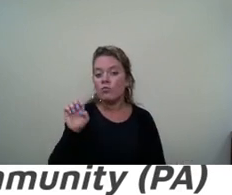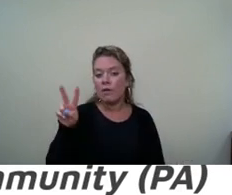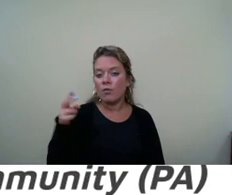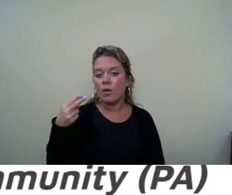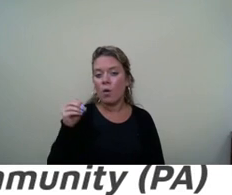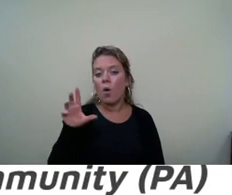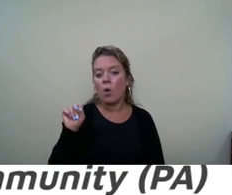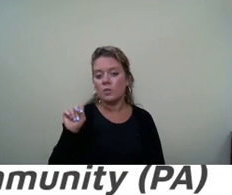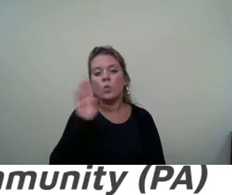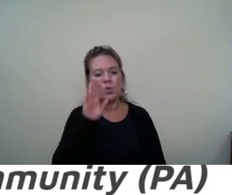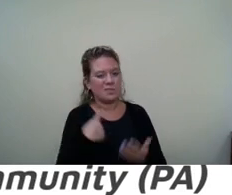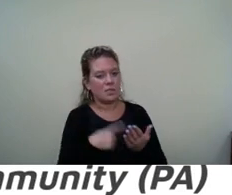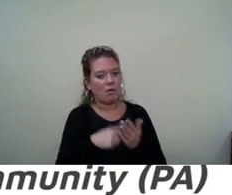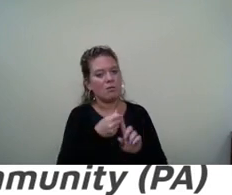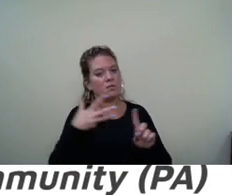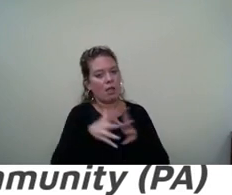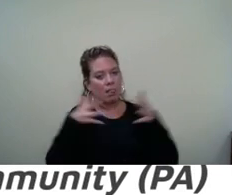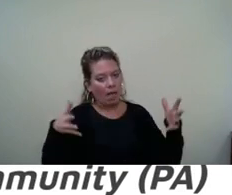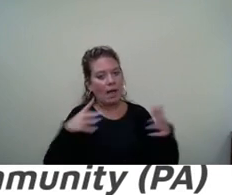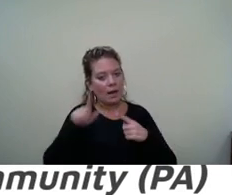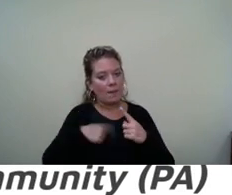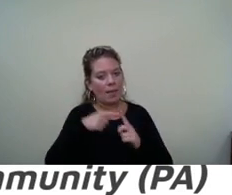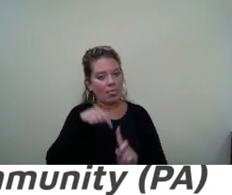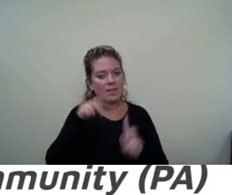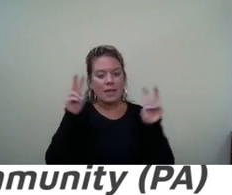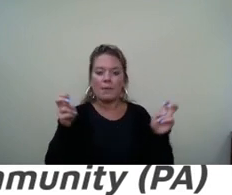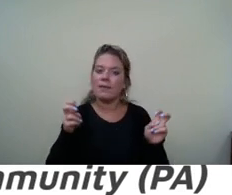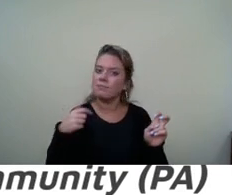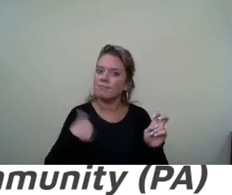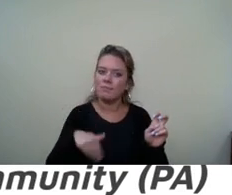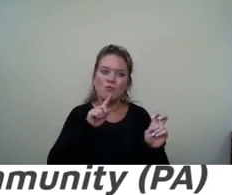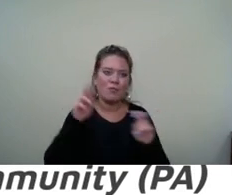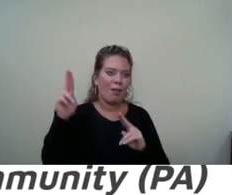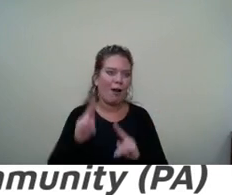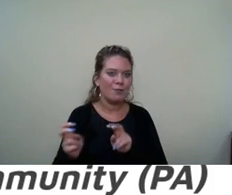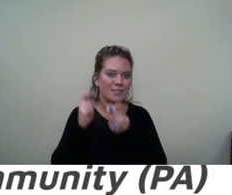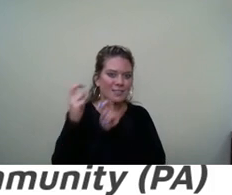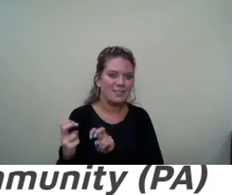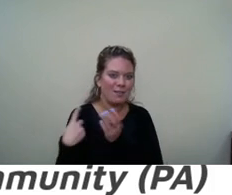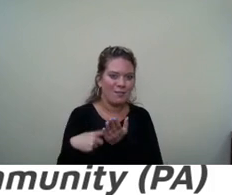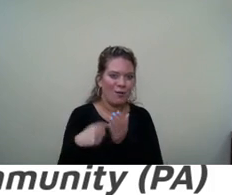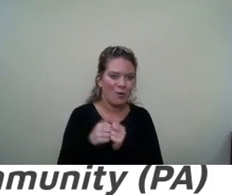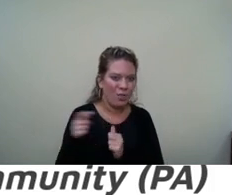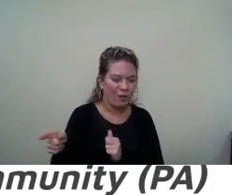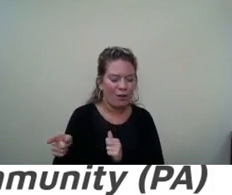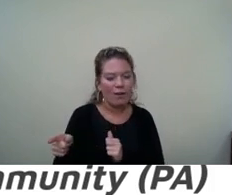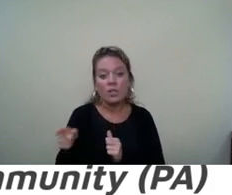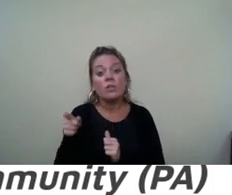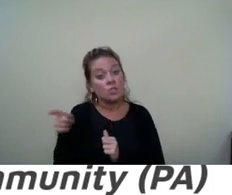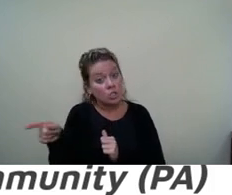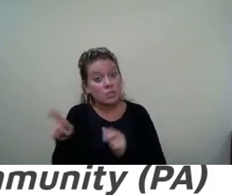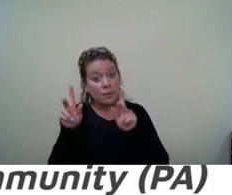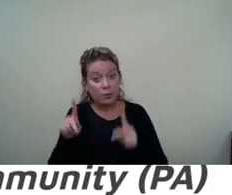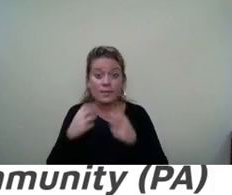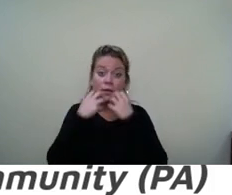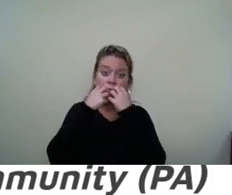lot about this. And fortunately, it was such an honor to sit down with her and talk to her, because she is someone that was trusted in